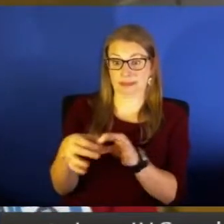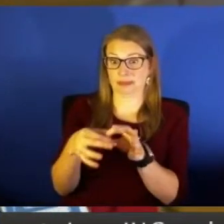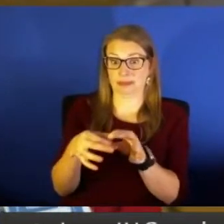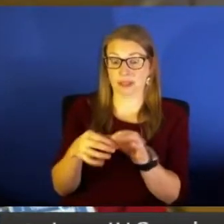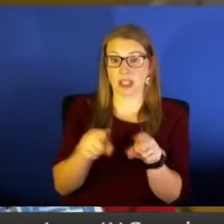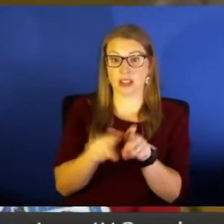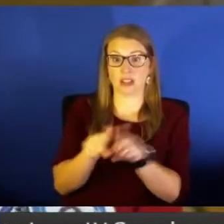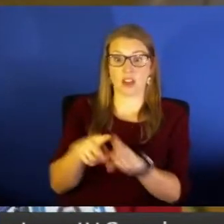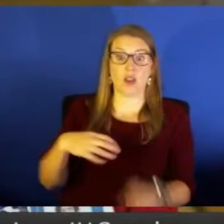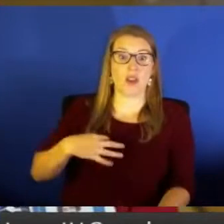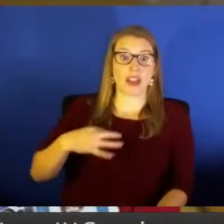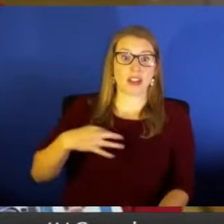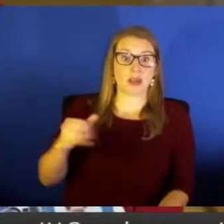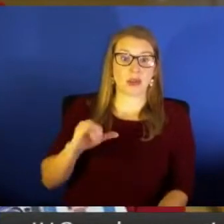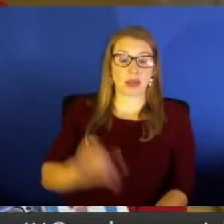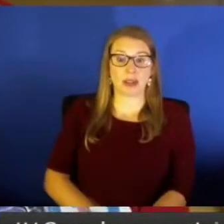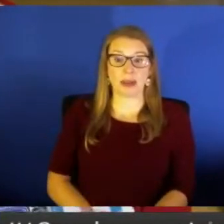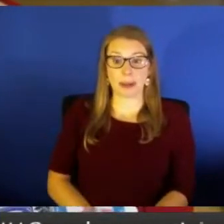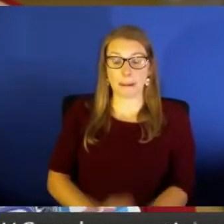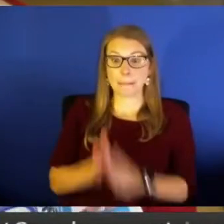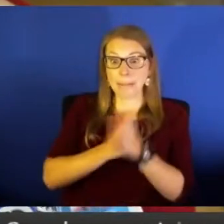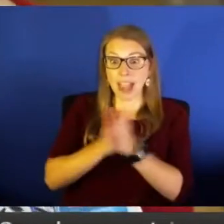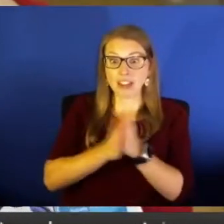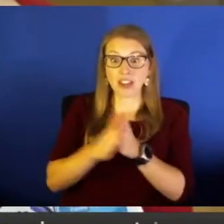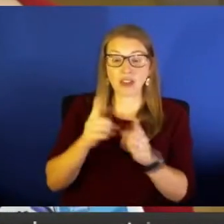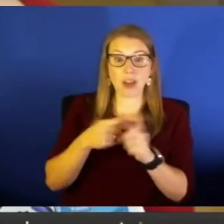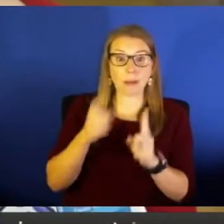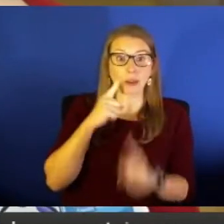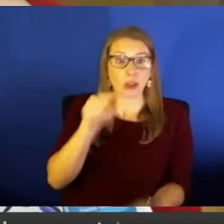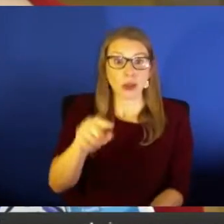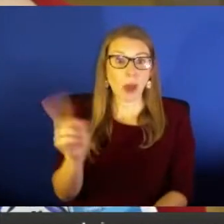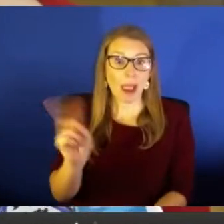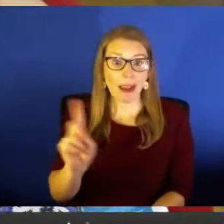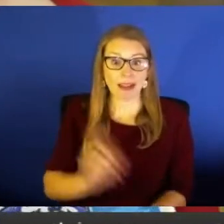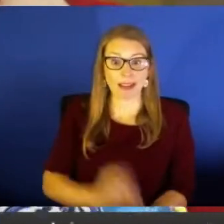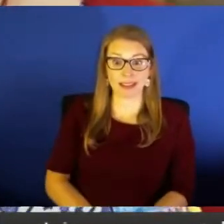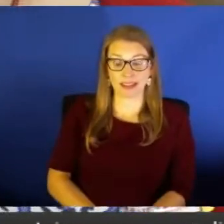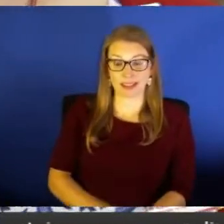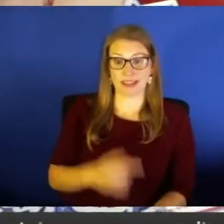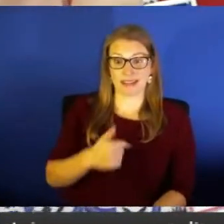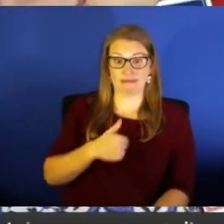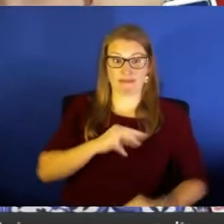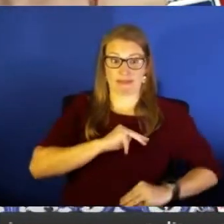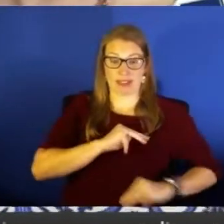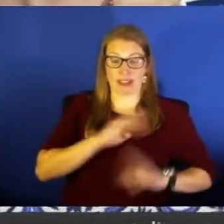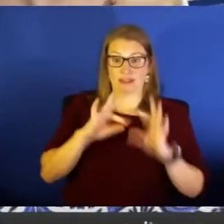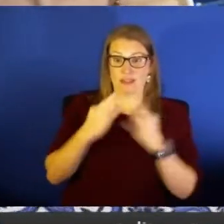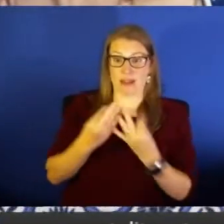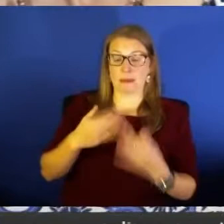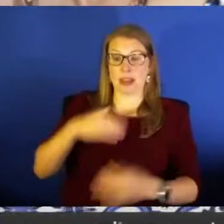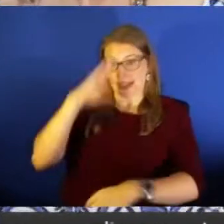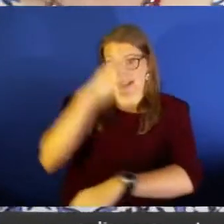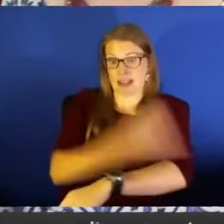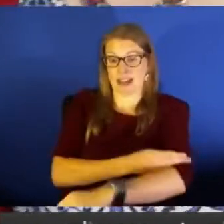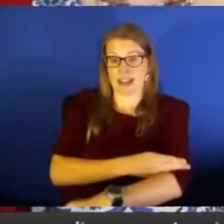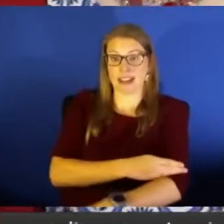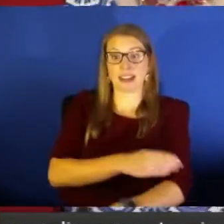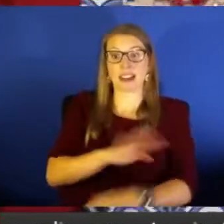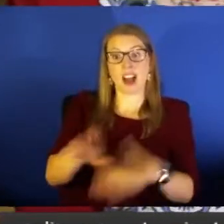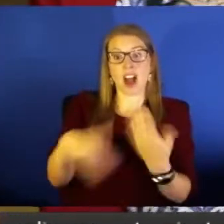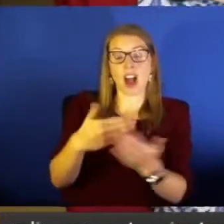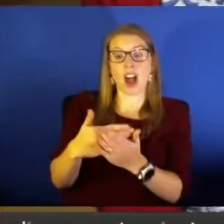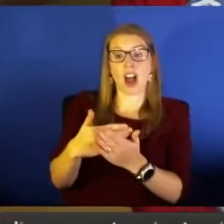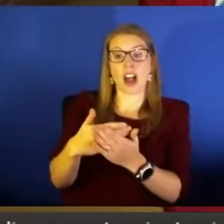Such a passion of yours. Where does this passion come from? I come from a military family. My son is, all of them combat vets.